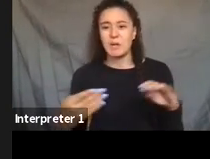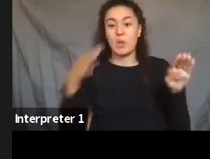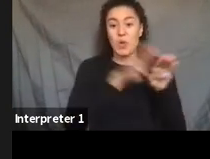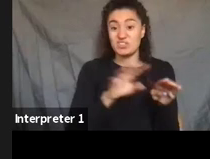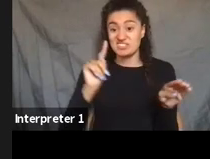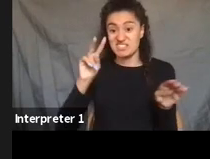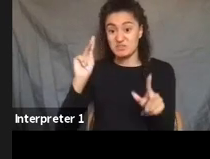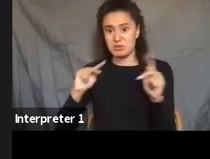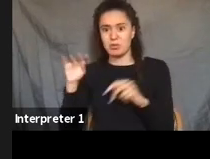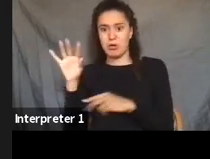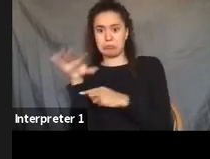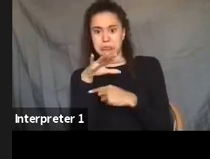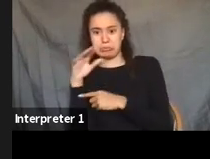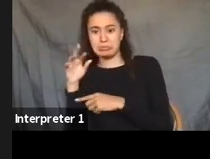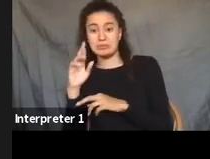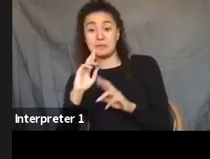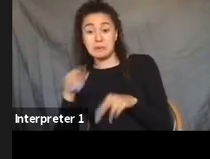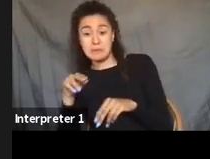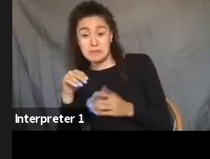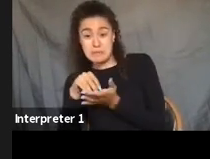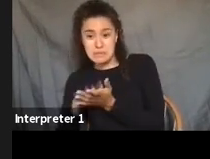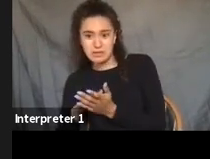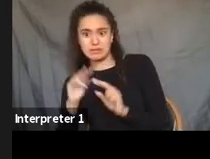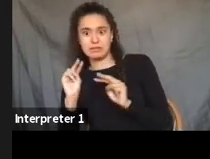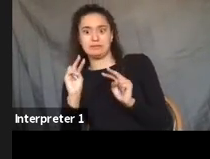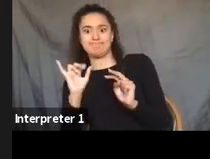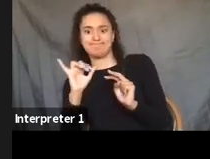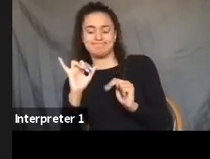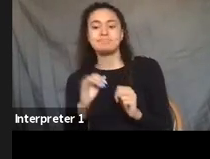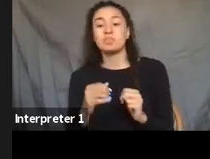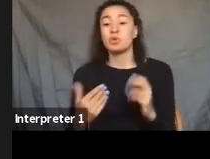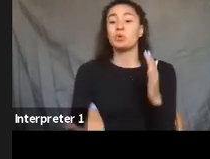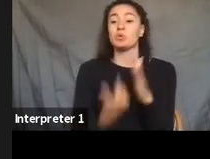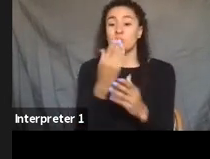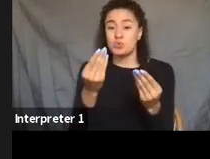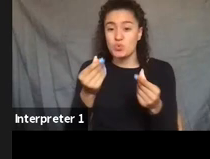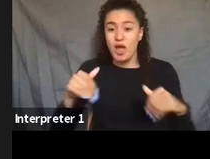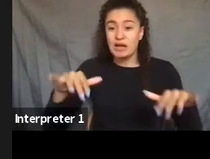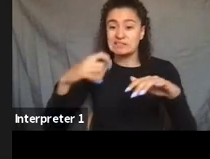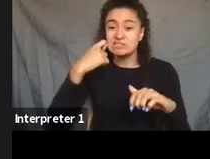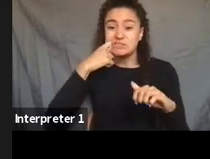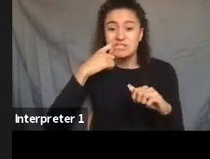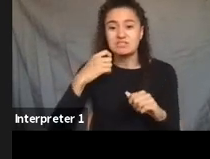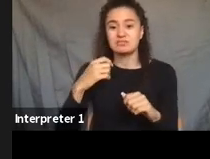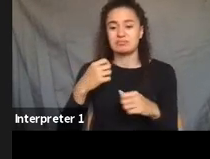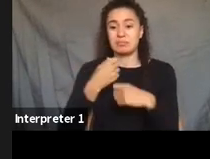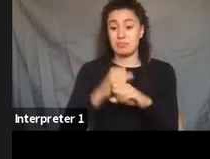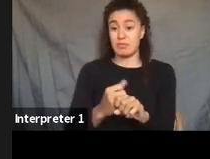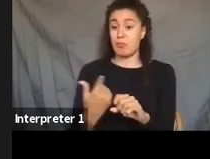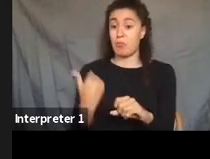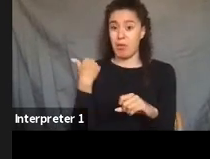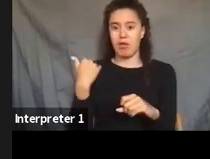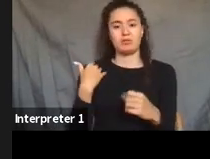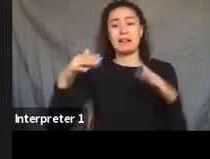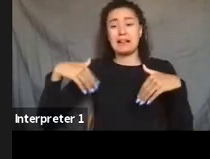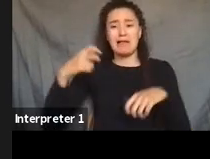television crew. This is a funny fact. The freshly poured asphalt was not set yet, and